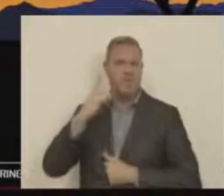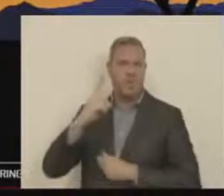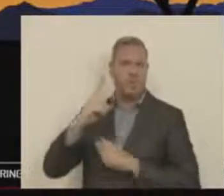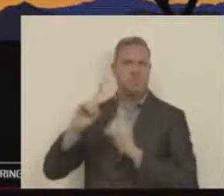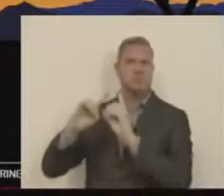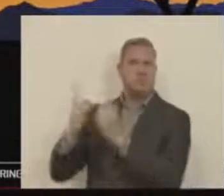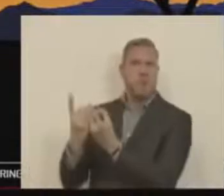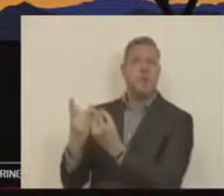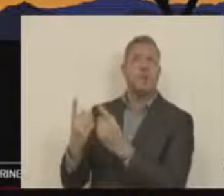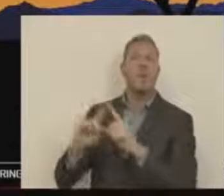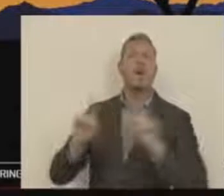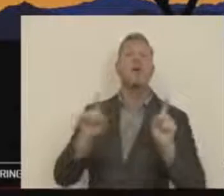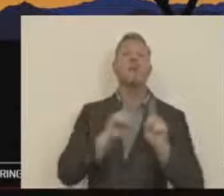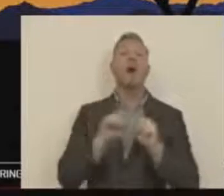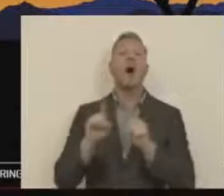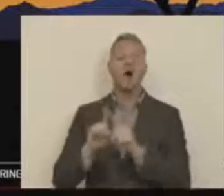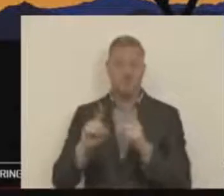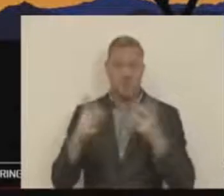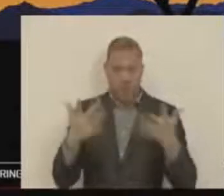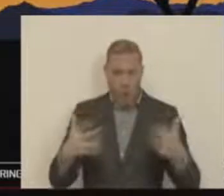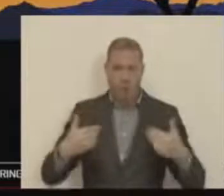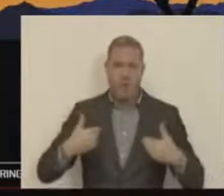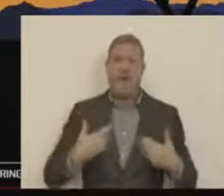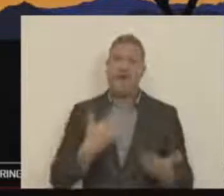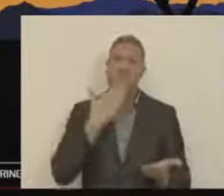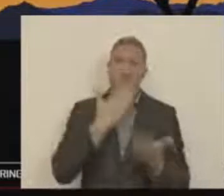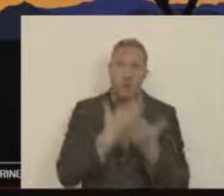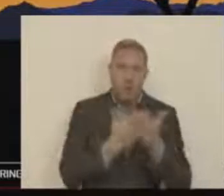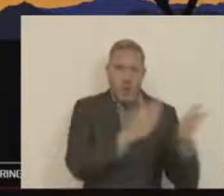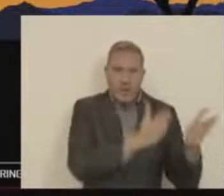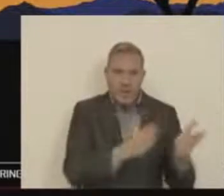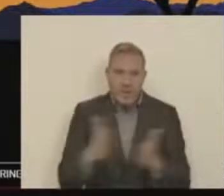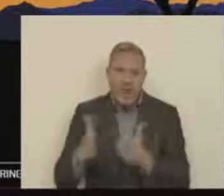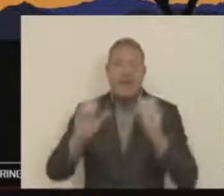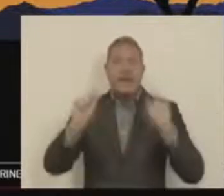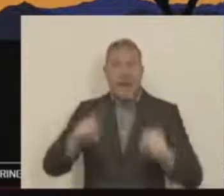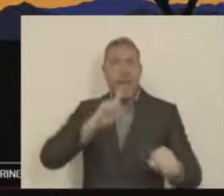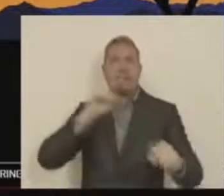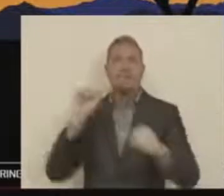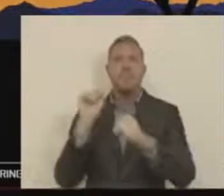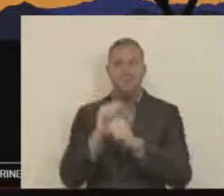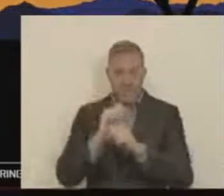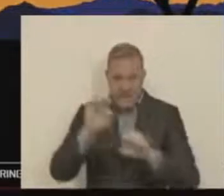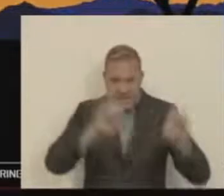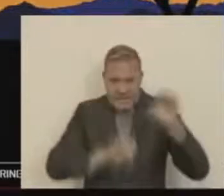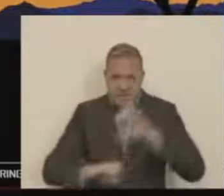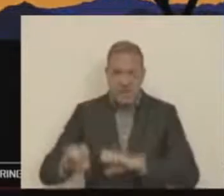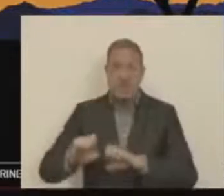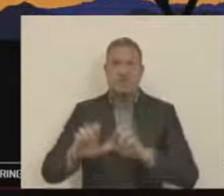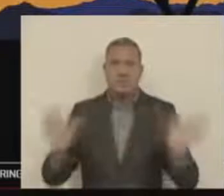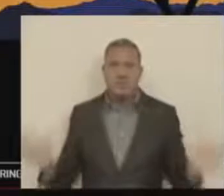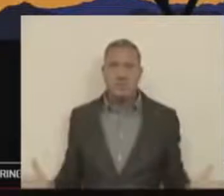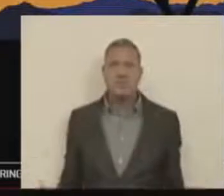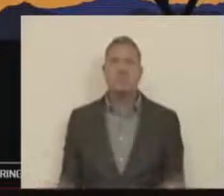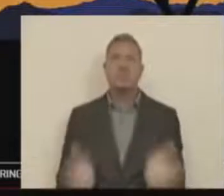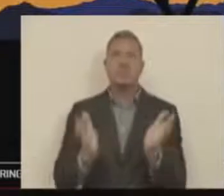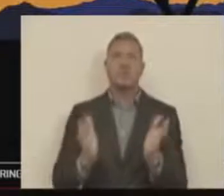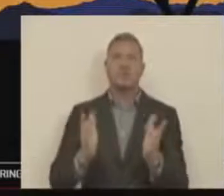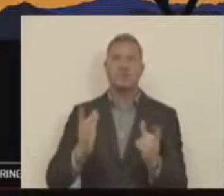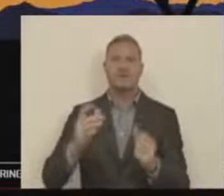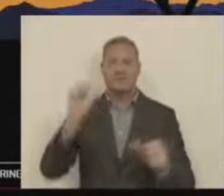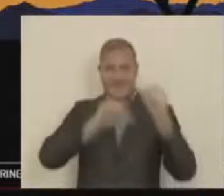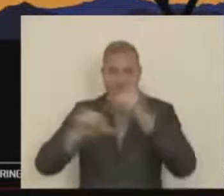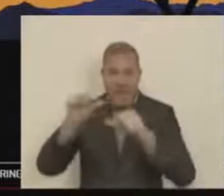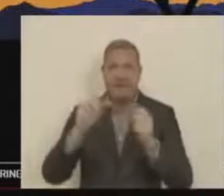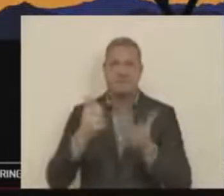has a well-planned experimentation that can actually help and move science forward and also help some specific